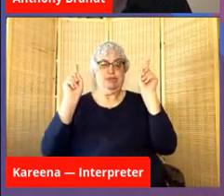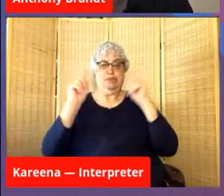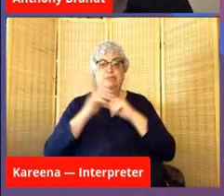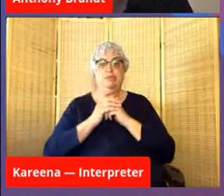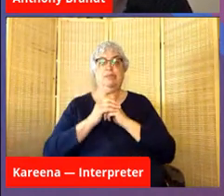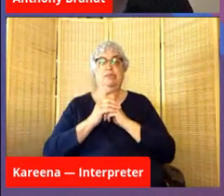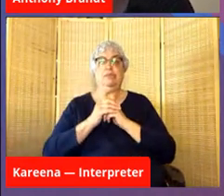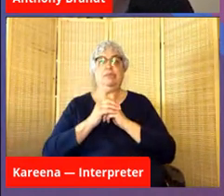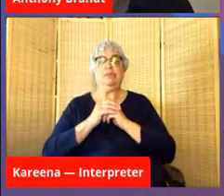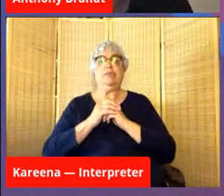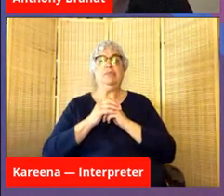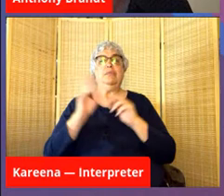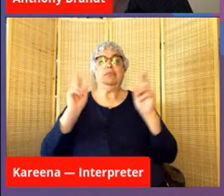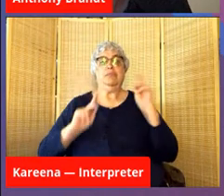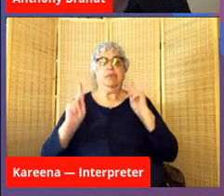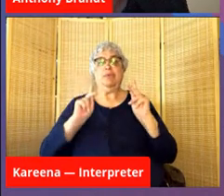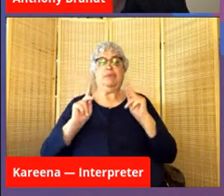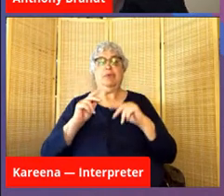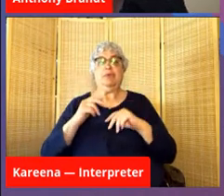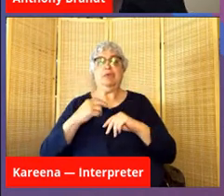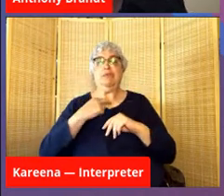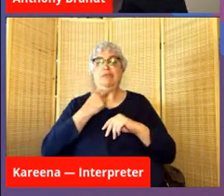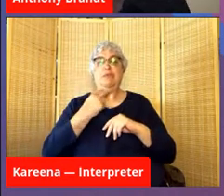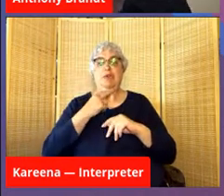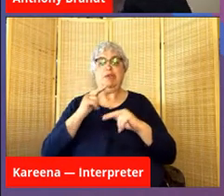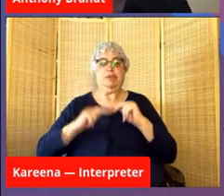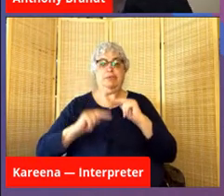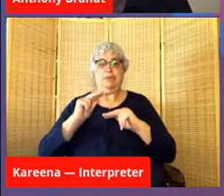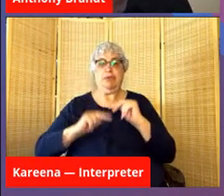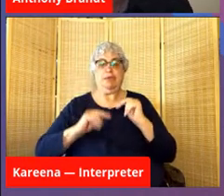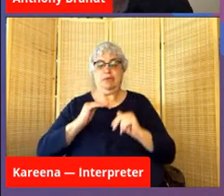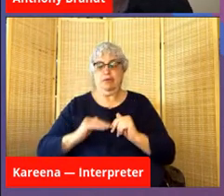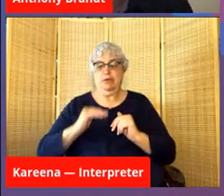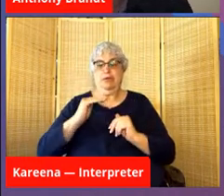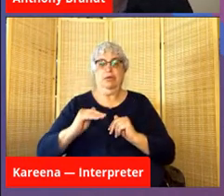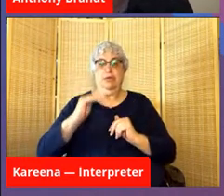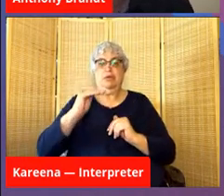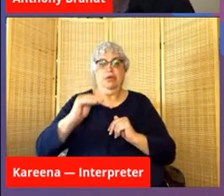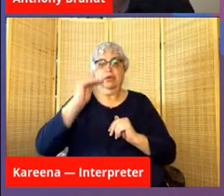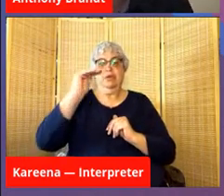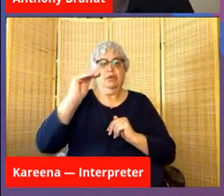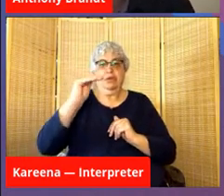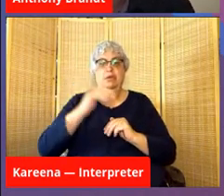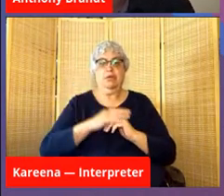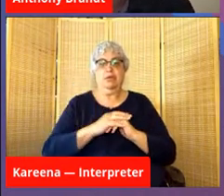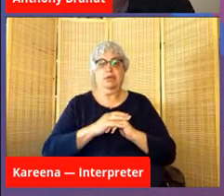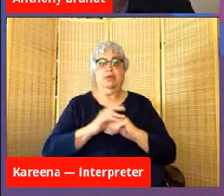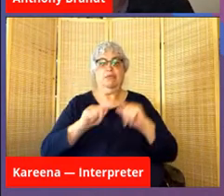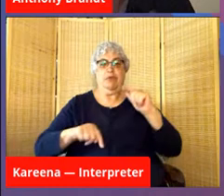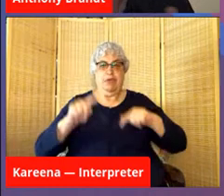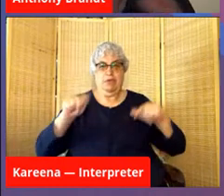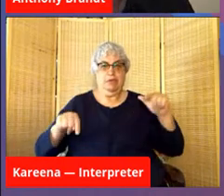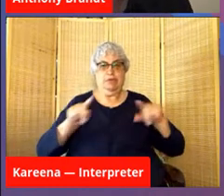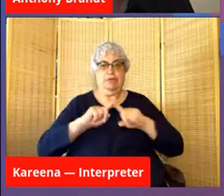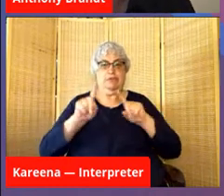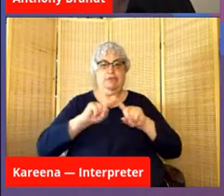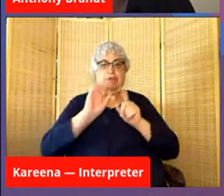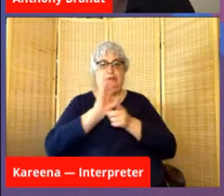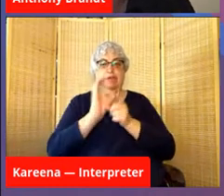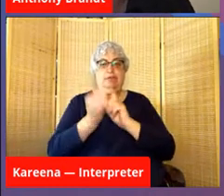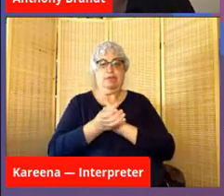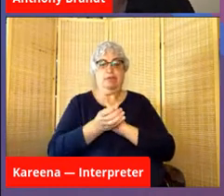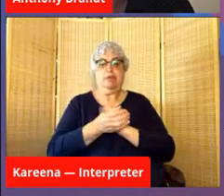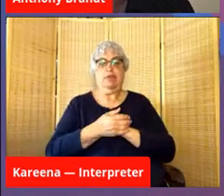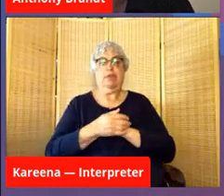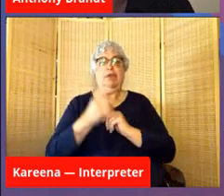fact, even the way pitches, the building blocks of melody, are perceived varies across cultures. Listen to the